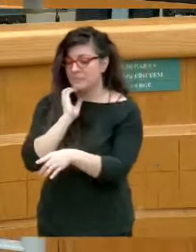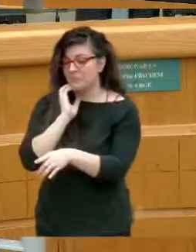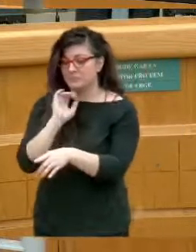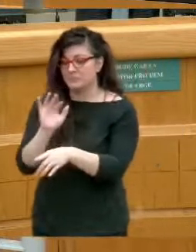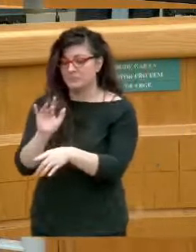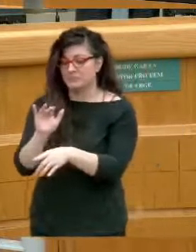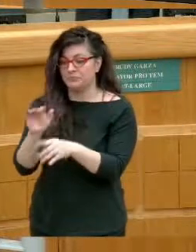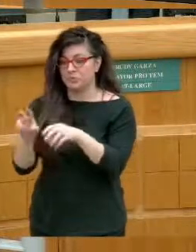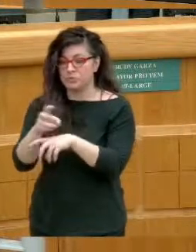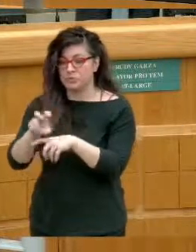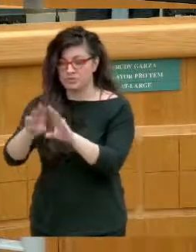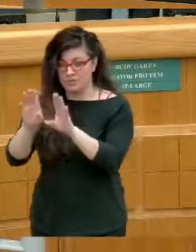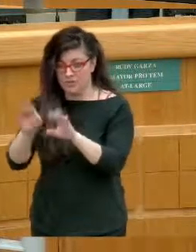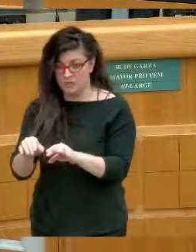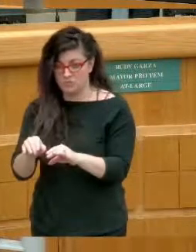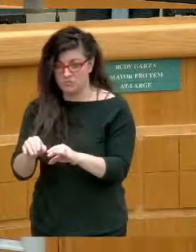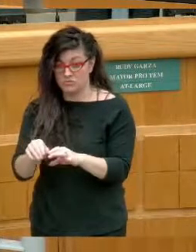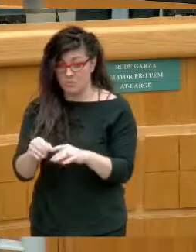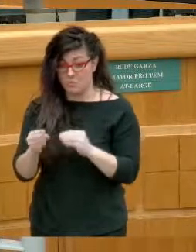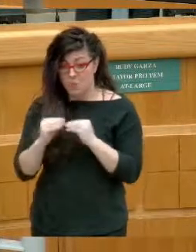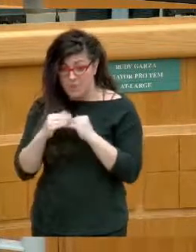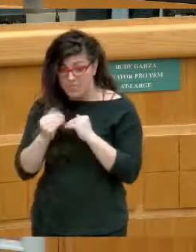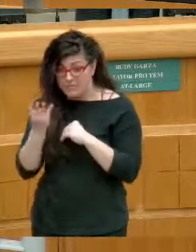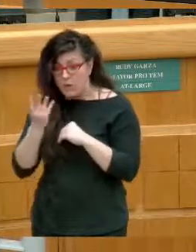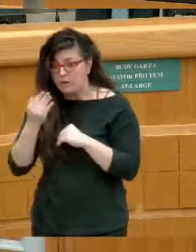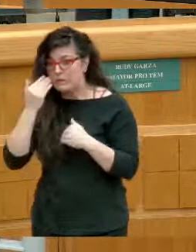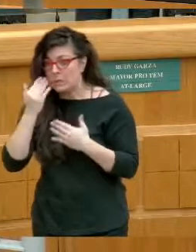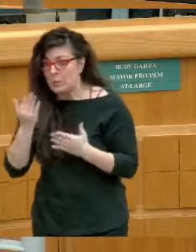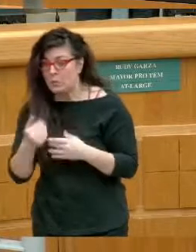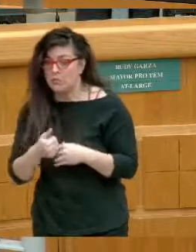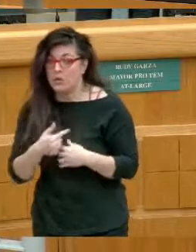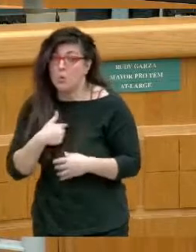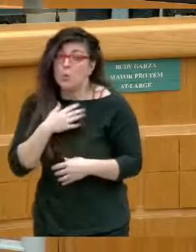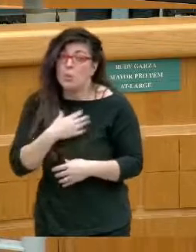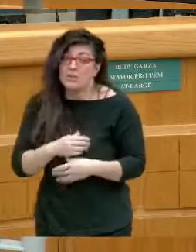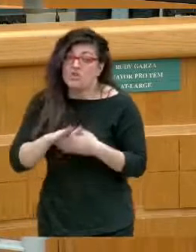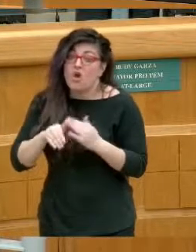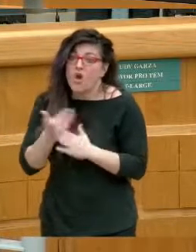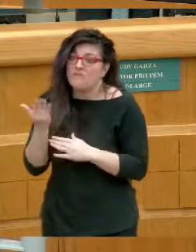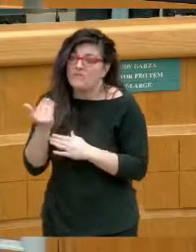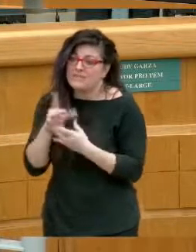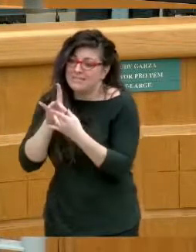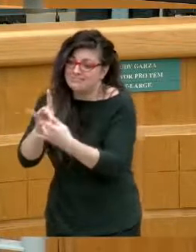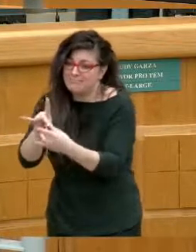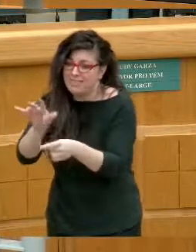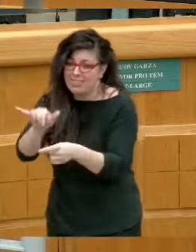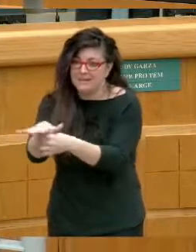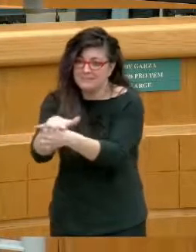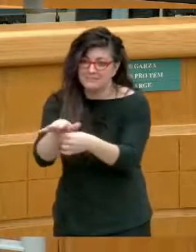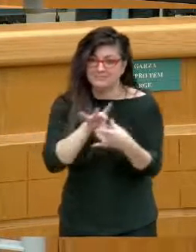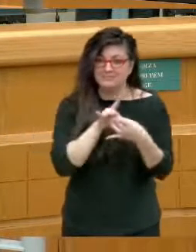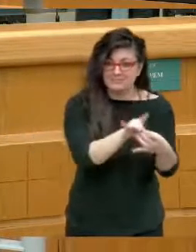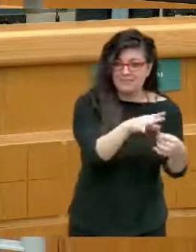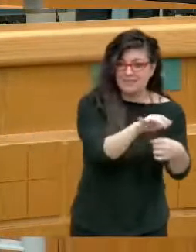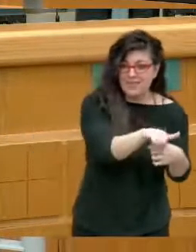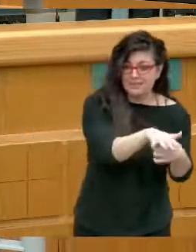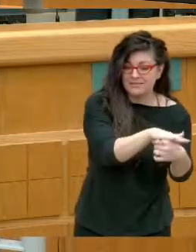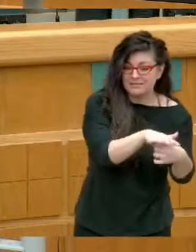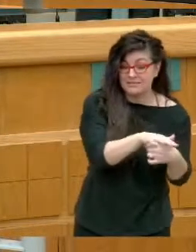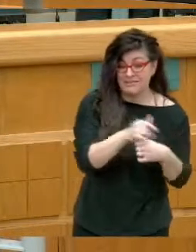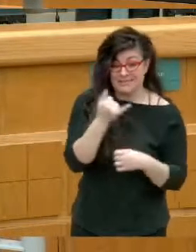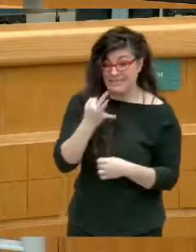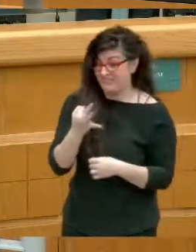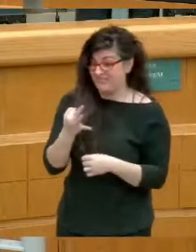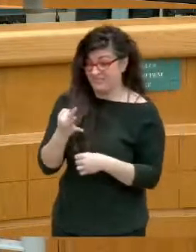4. Ideally, it would be all 15 of the cases were tied to the local outbreaks, but if it's not, this might be